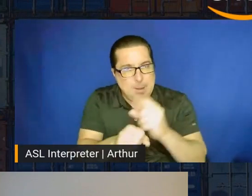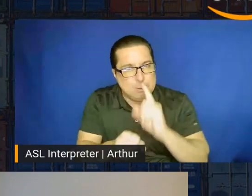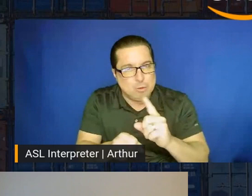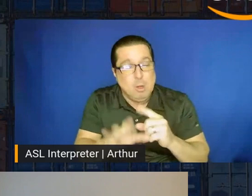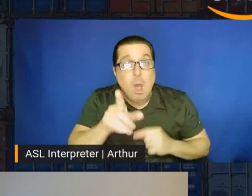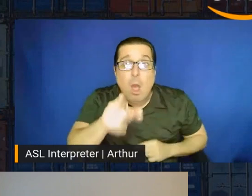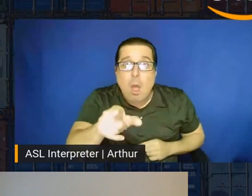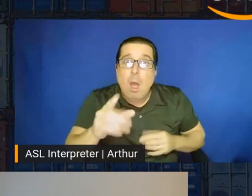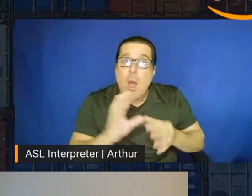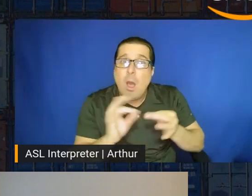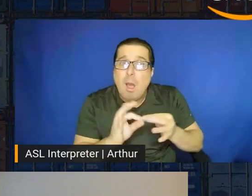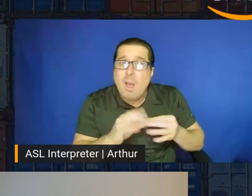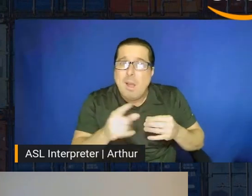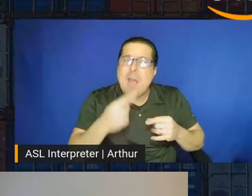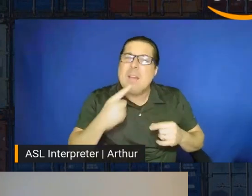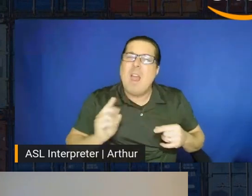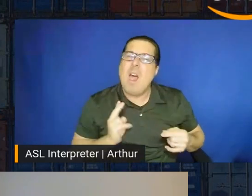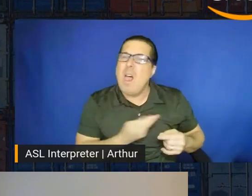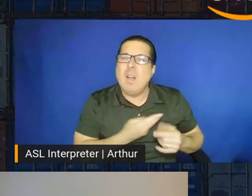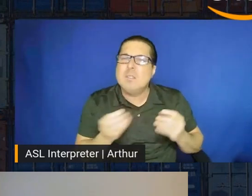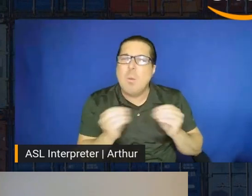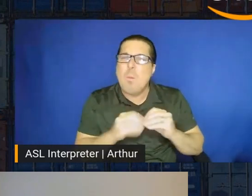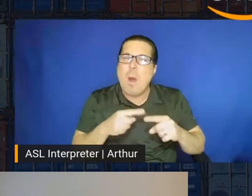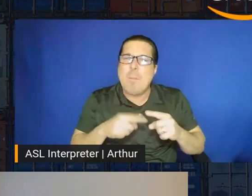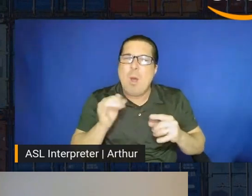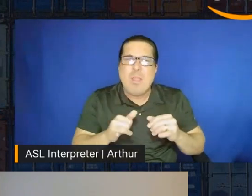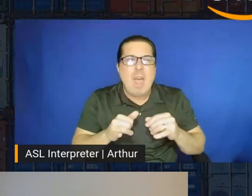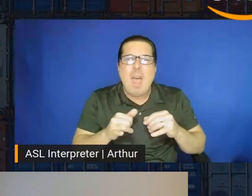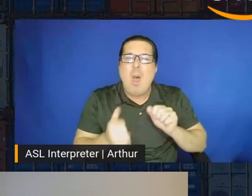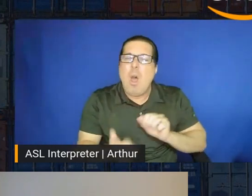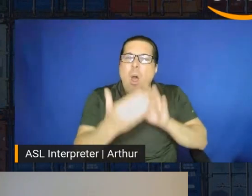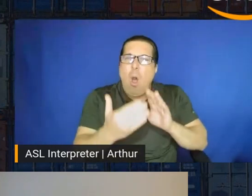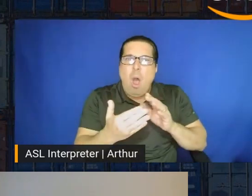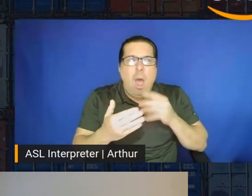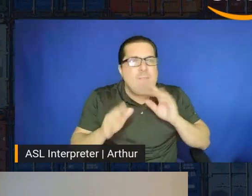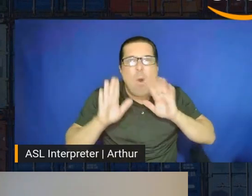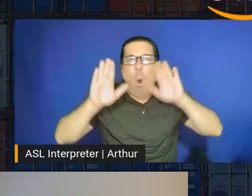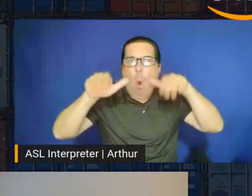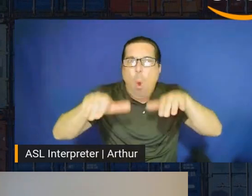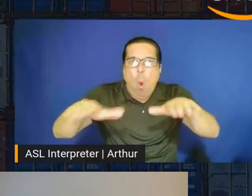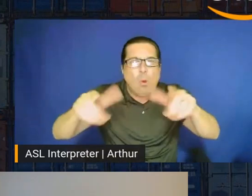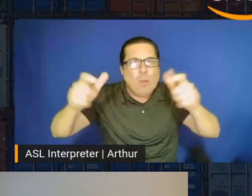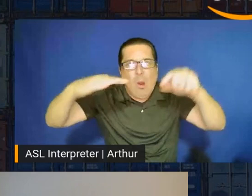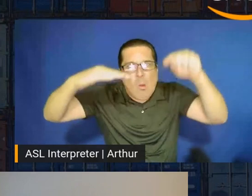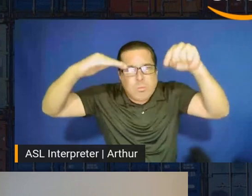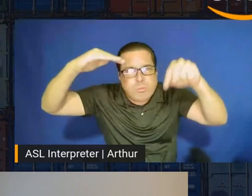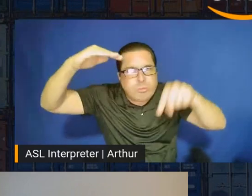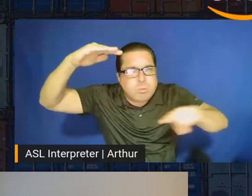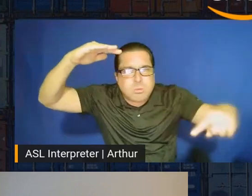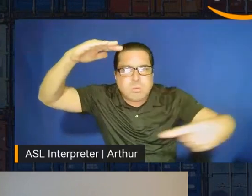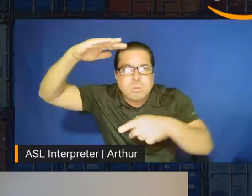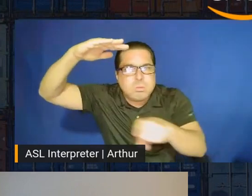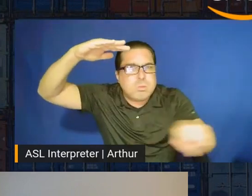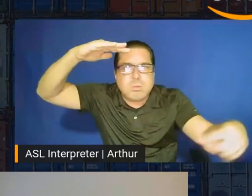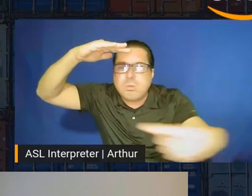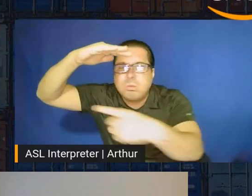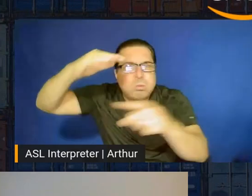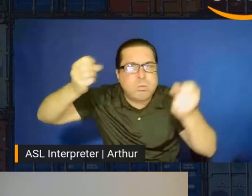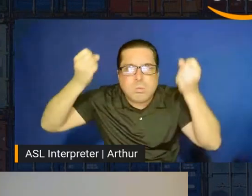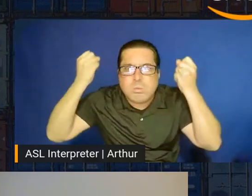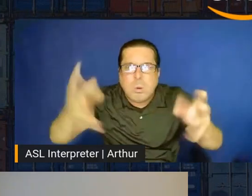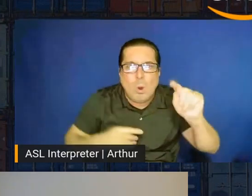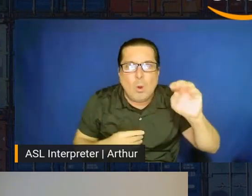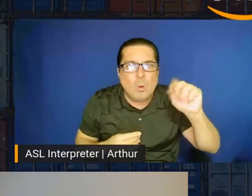that opinionated approach to this ocean of tooling, how does EKS Anywhere do that? Yeah, so AWS takes the responsibility